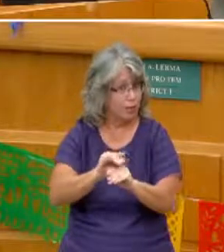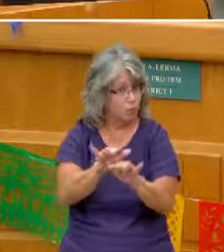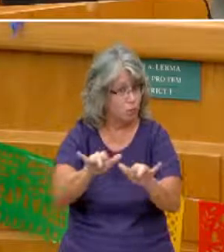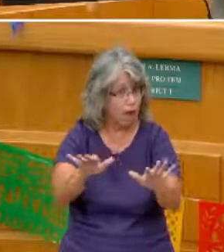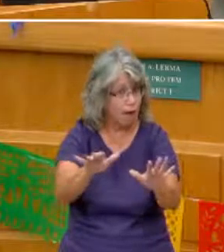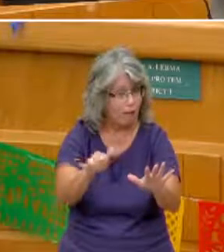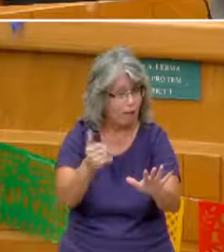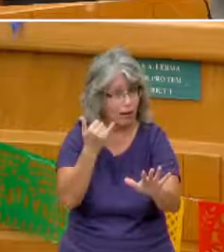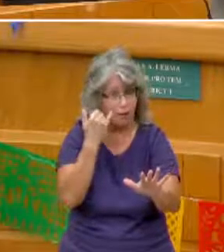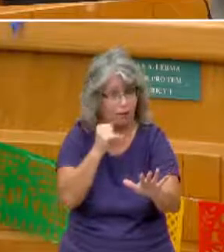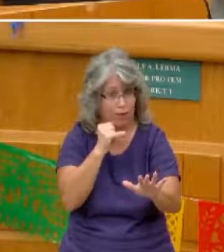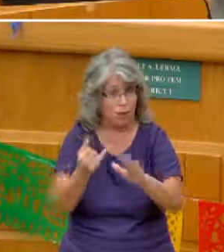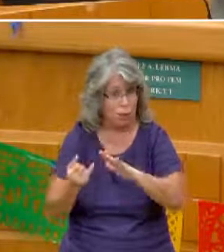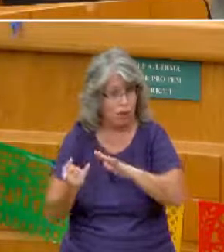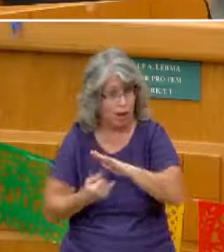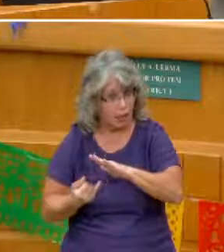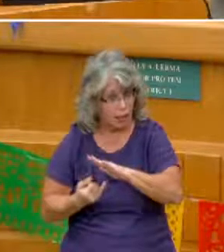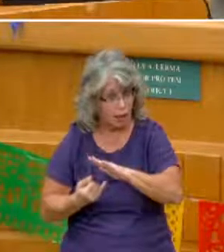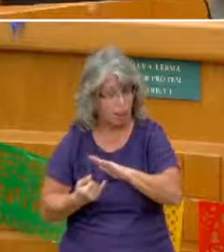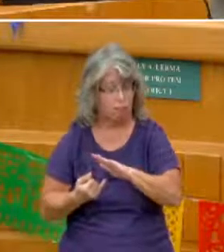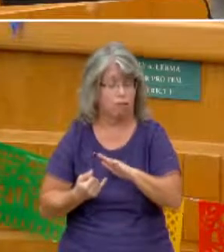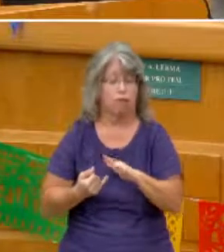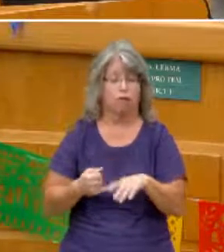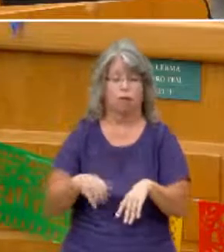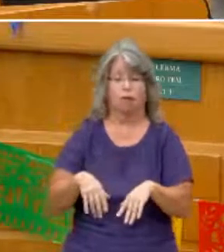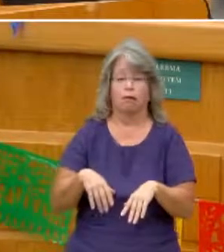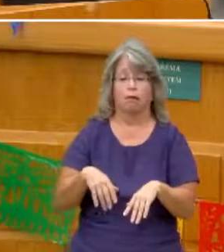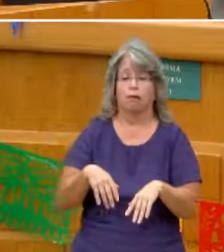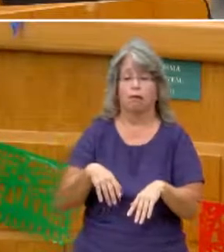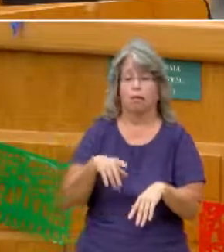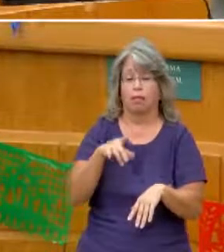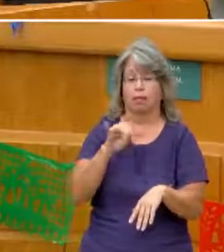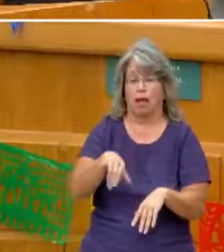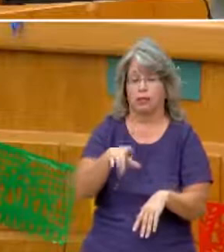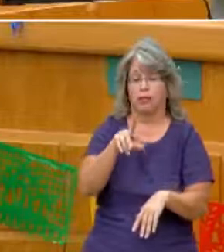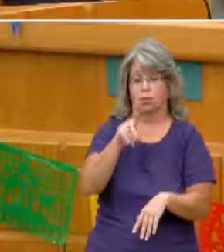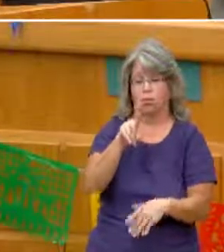weren't isolating themselves, which they should be. And then